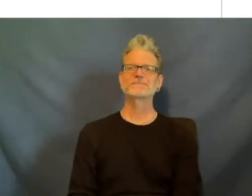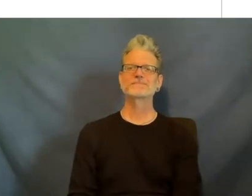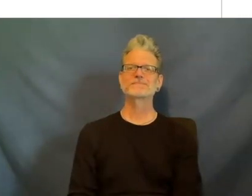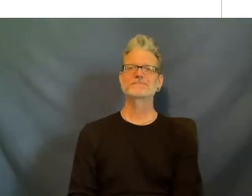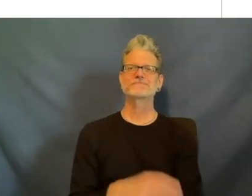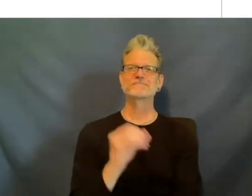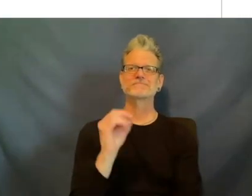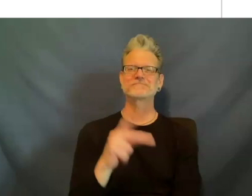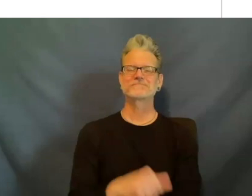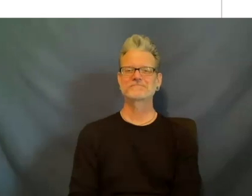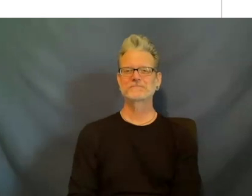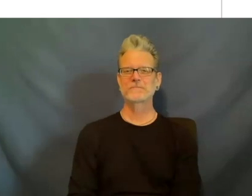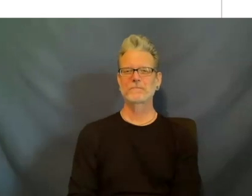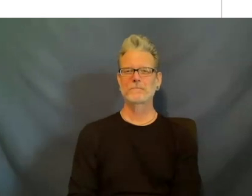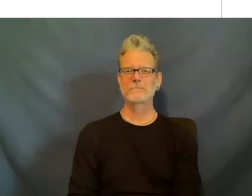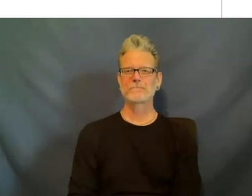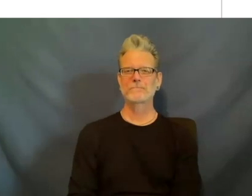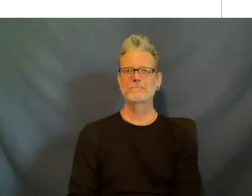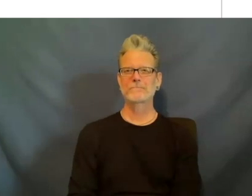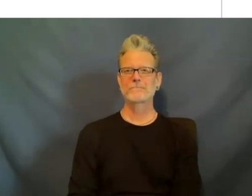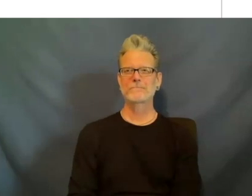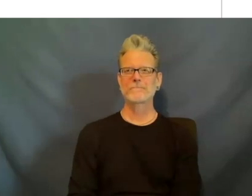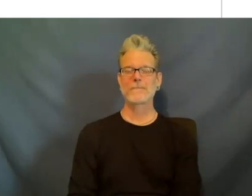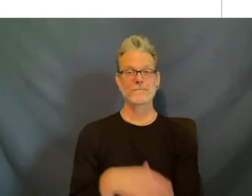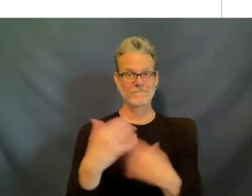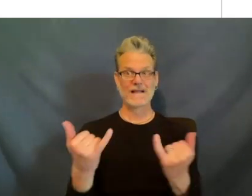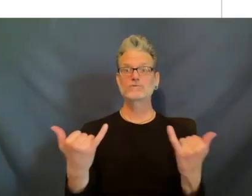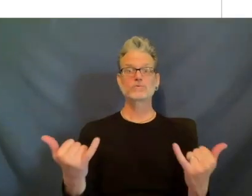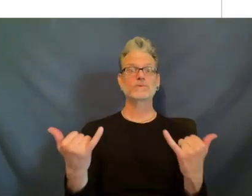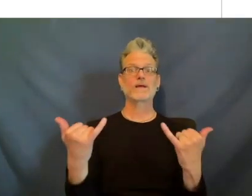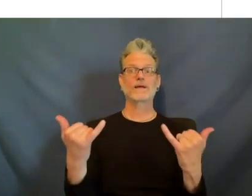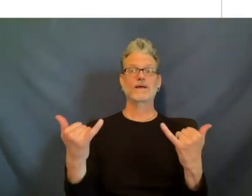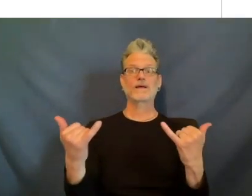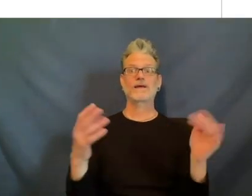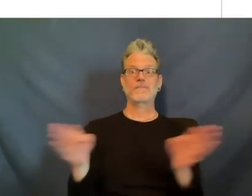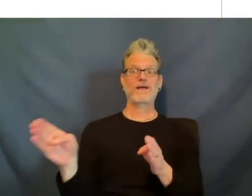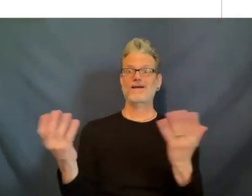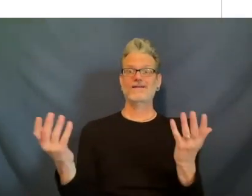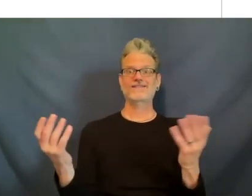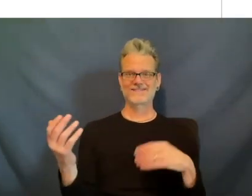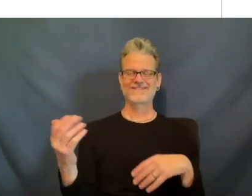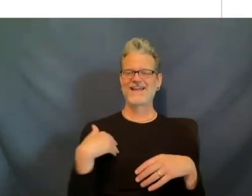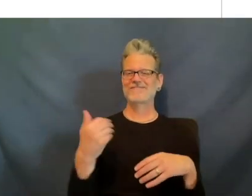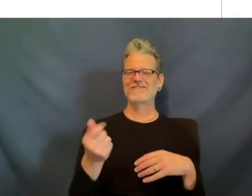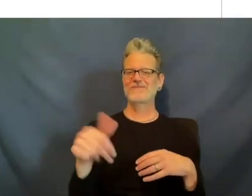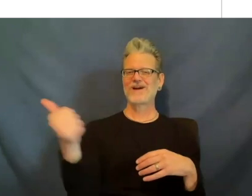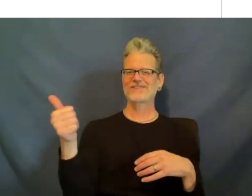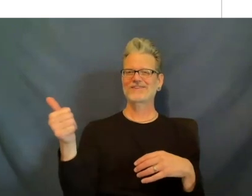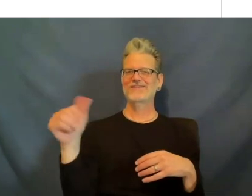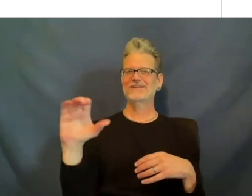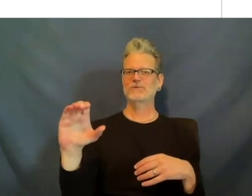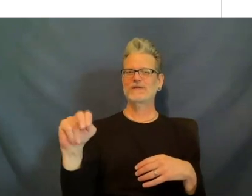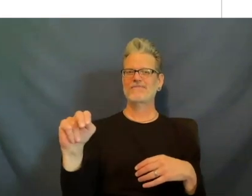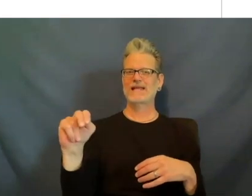Alrighty, moving right along. So turning back to the plan for today, myself and a couple of other community navigator partners are